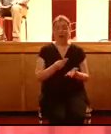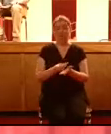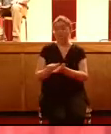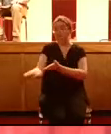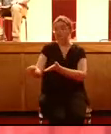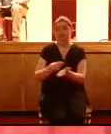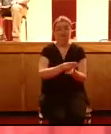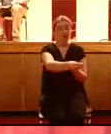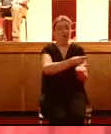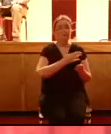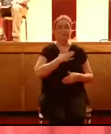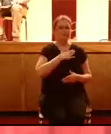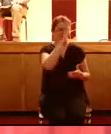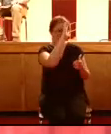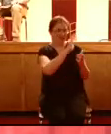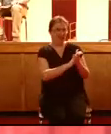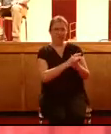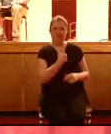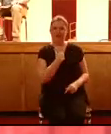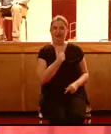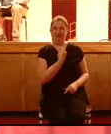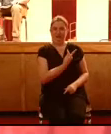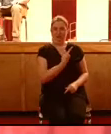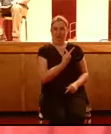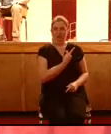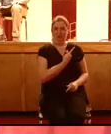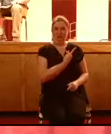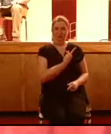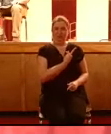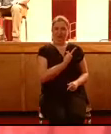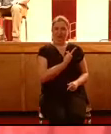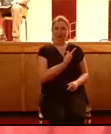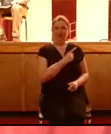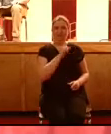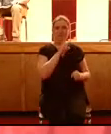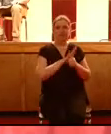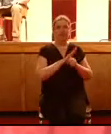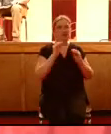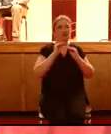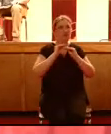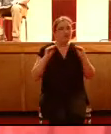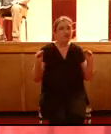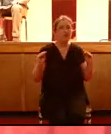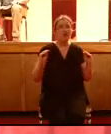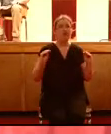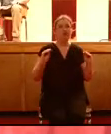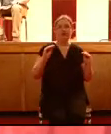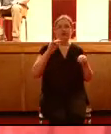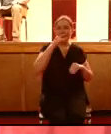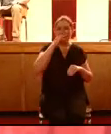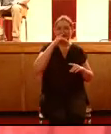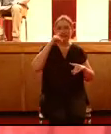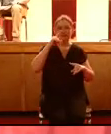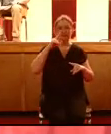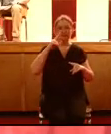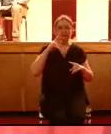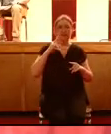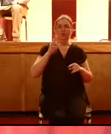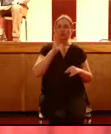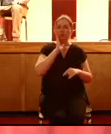donated. My husband and I have made a commitment that no kid in Bradford County will not be able to participate in band because they don't have an